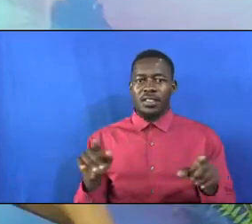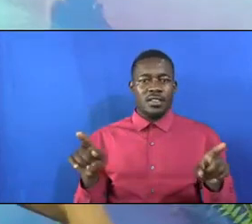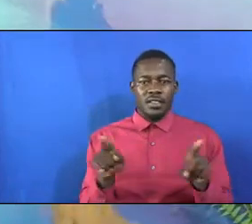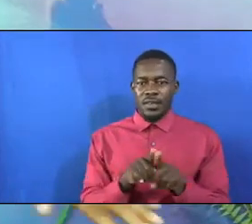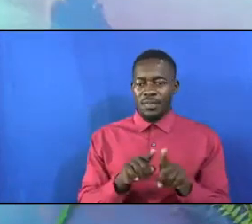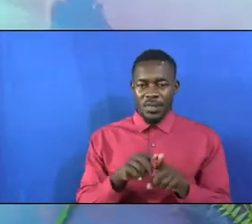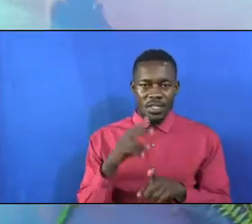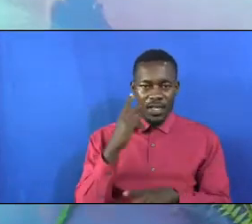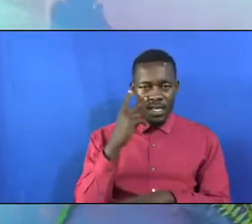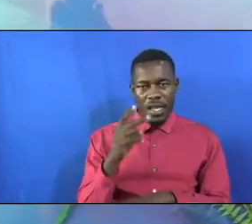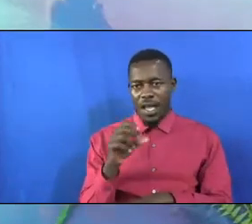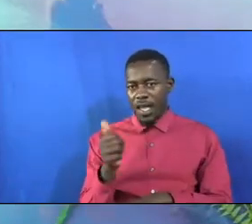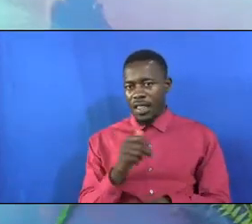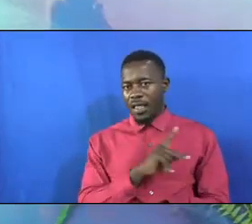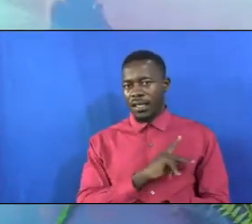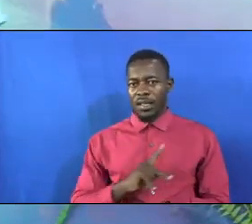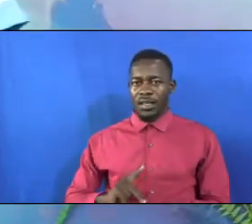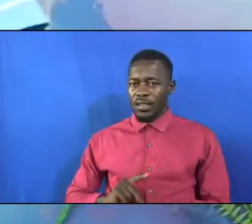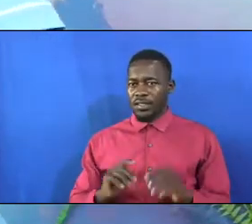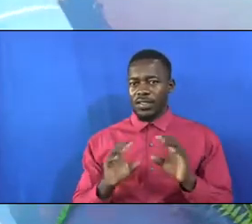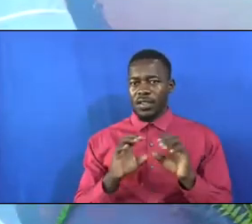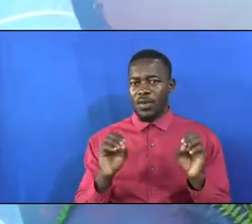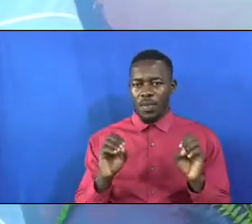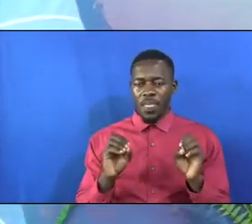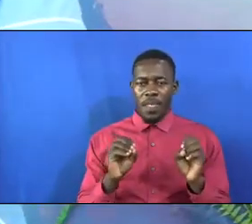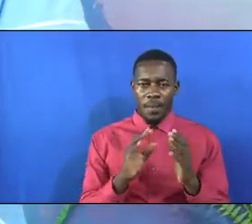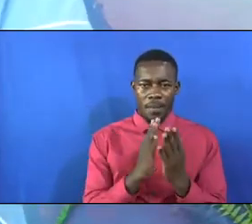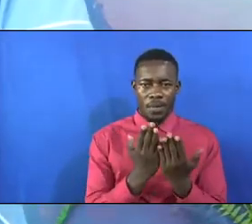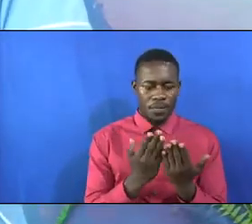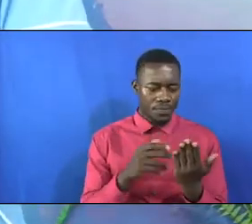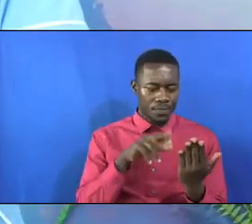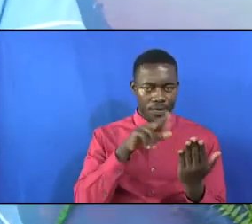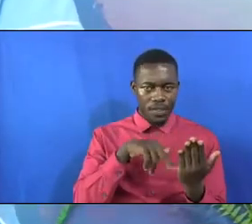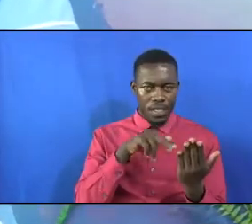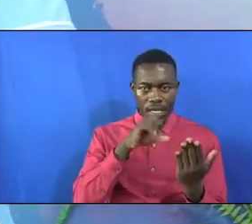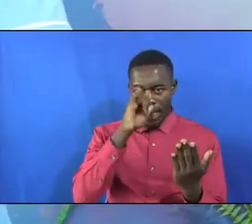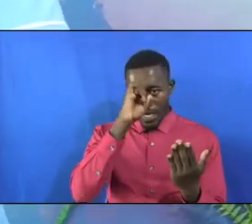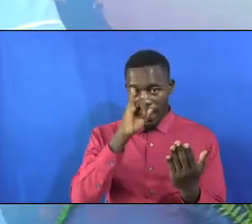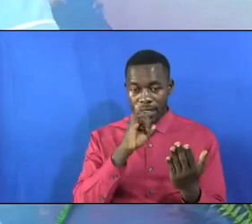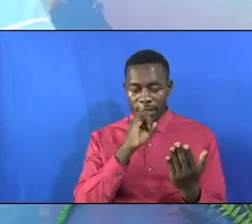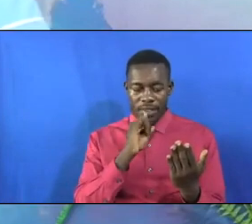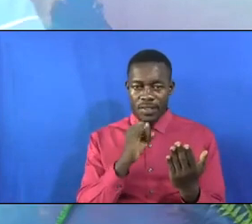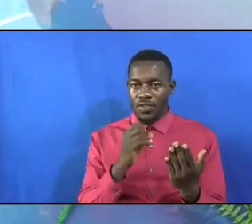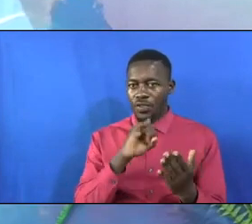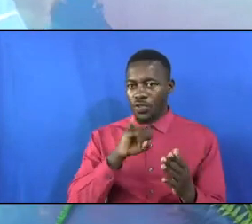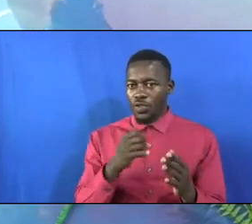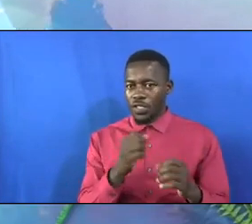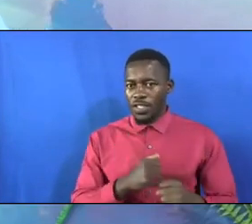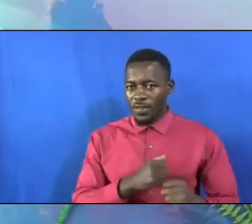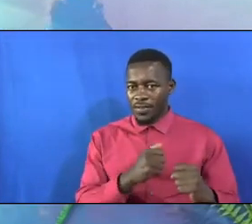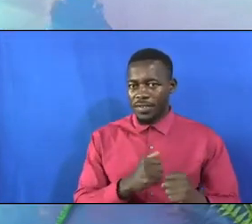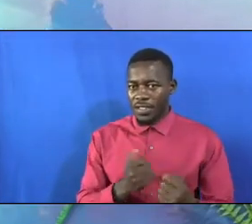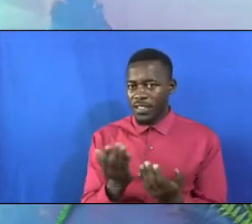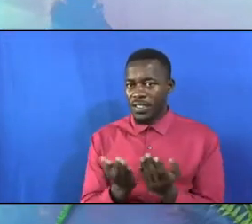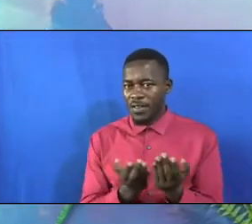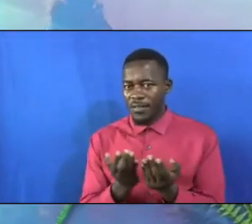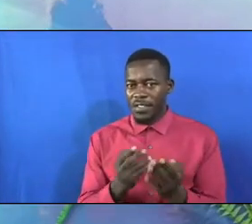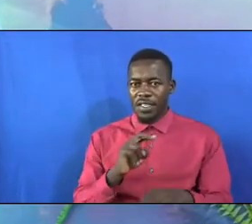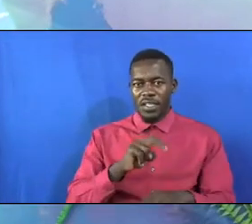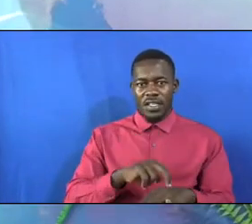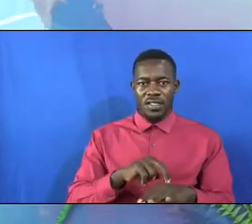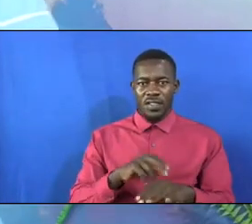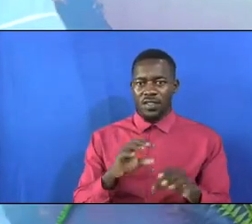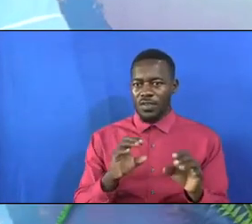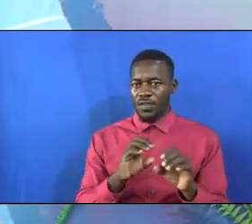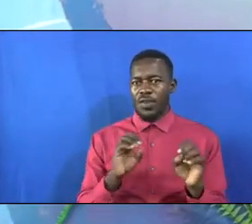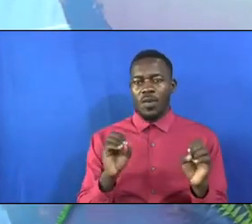a thing. Actually, it says, not that he was ignorant of Joseph's service to the nation, but he wished to make